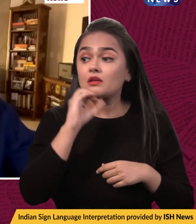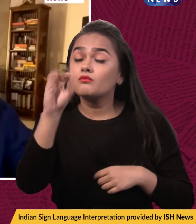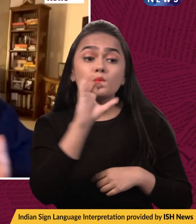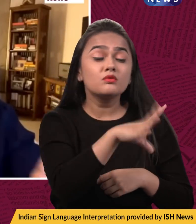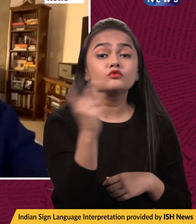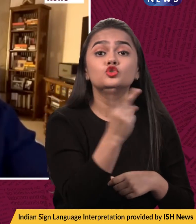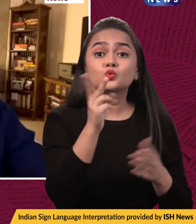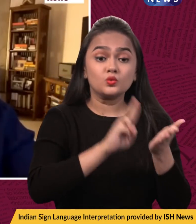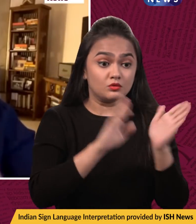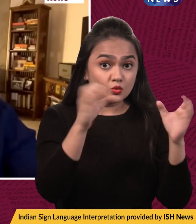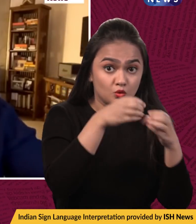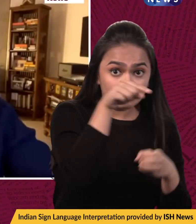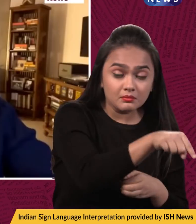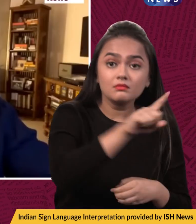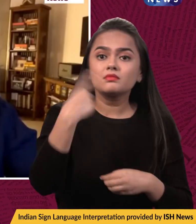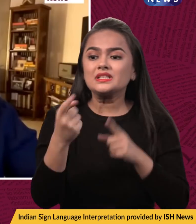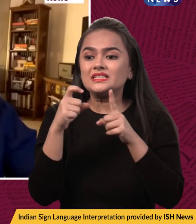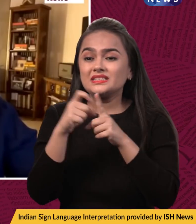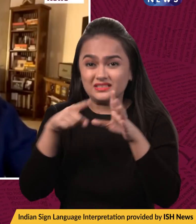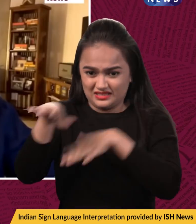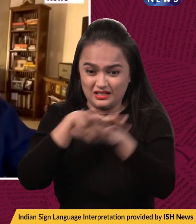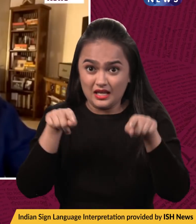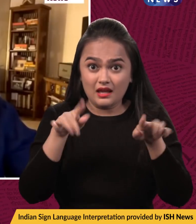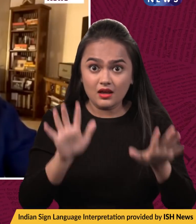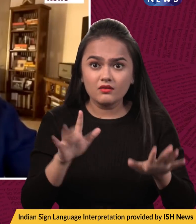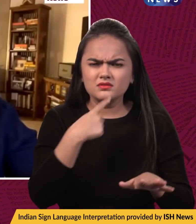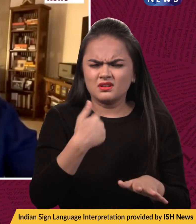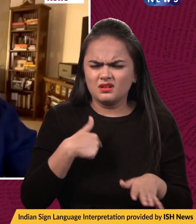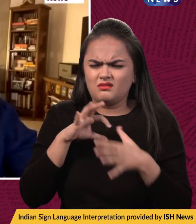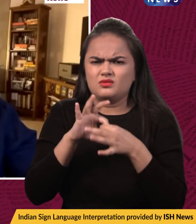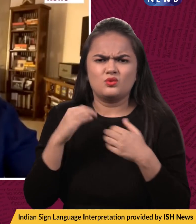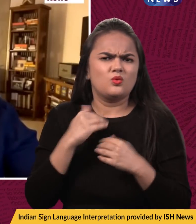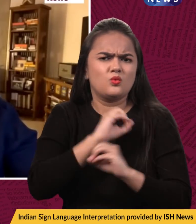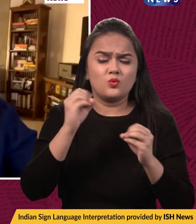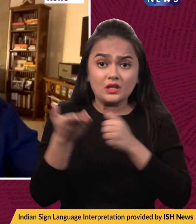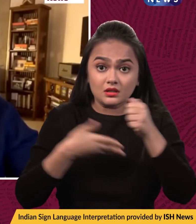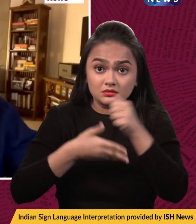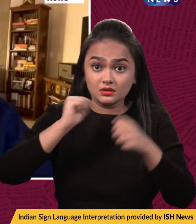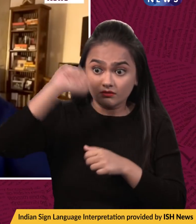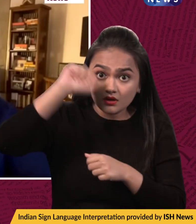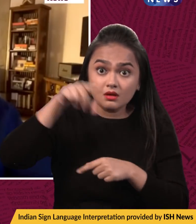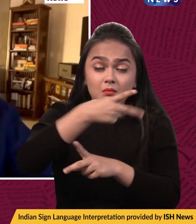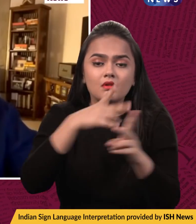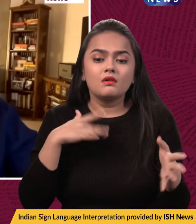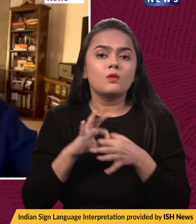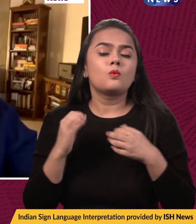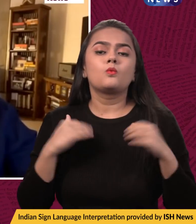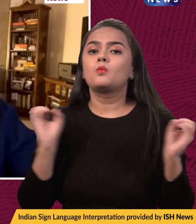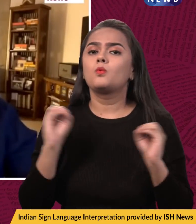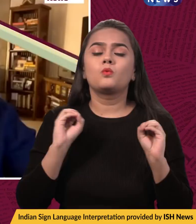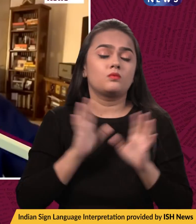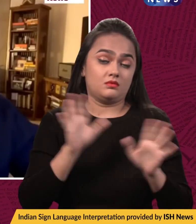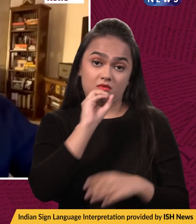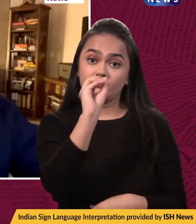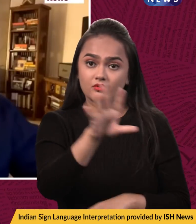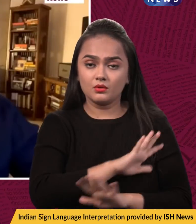both sides, the Nihang group and to the deceased, that they have no relations with the Kisan Morcha or the farmer protest in any